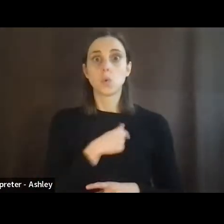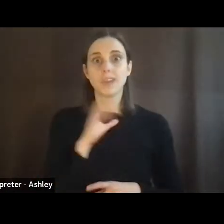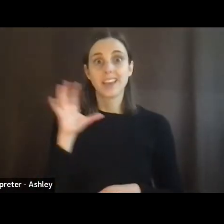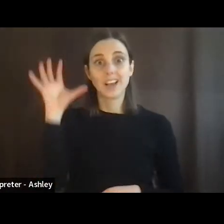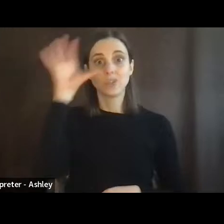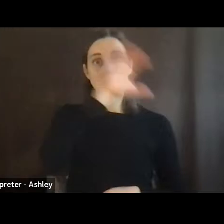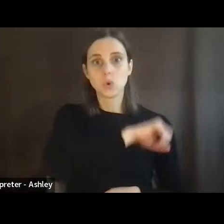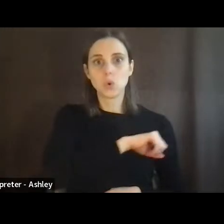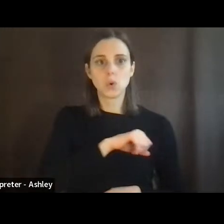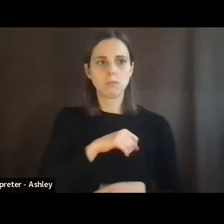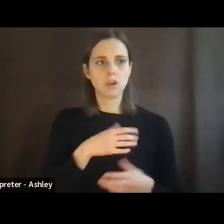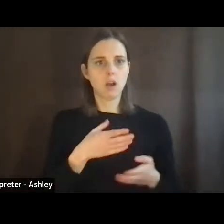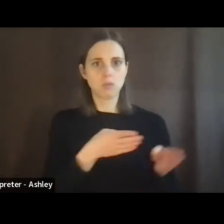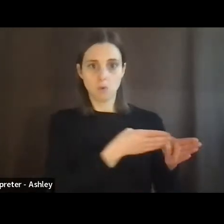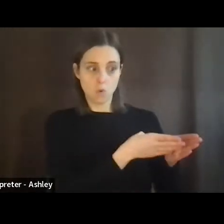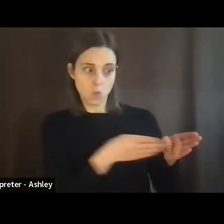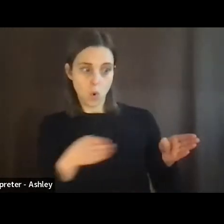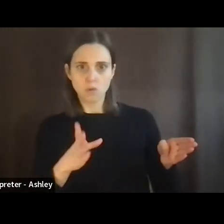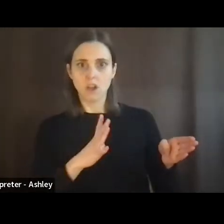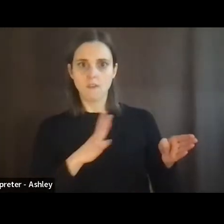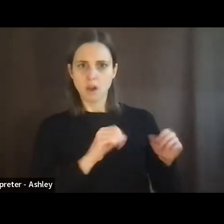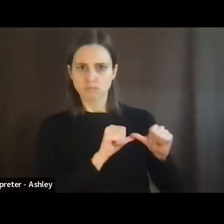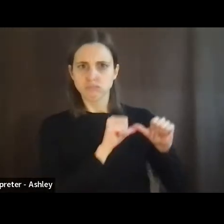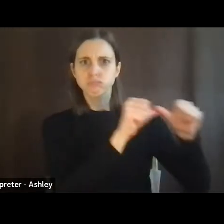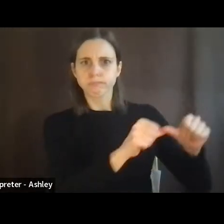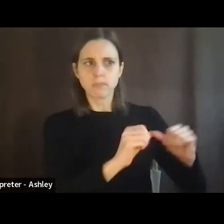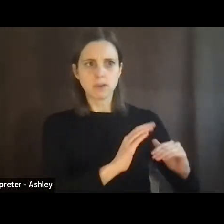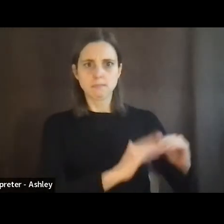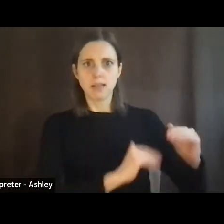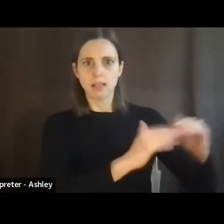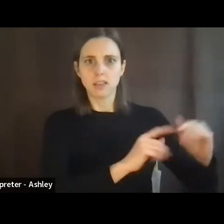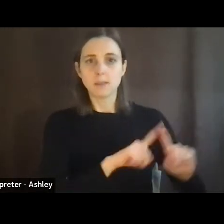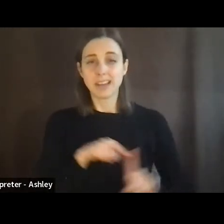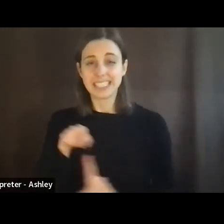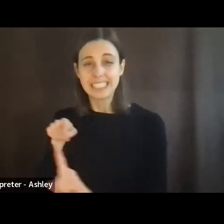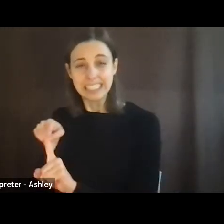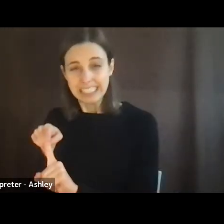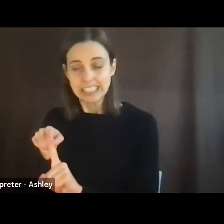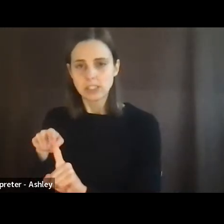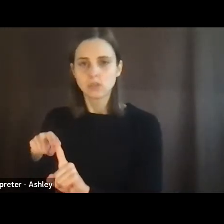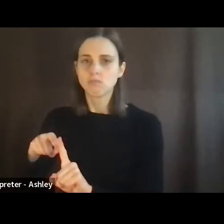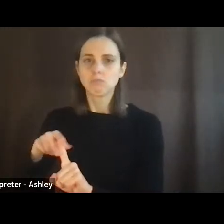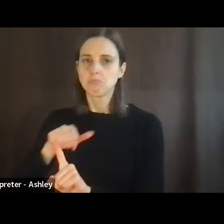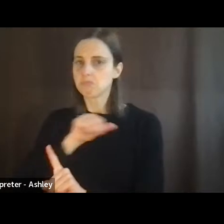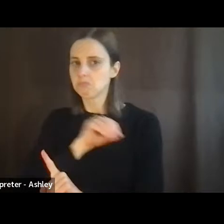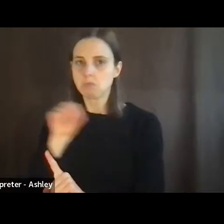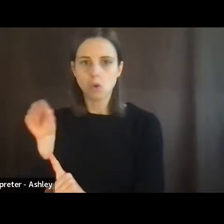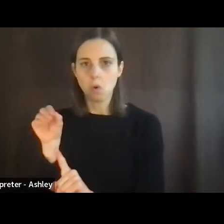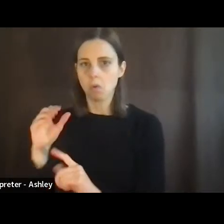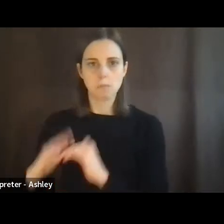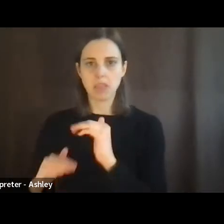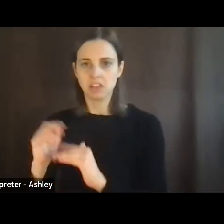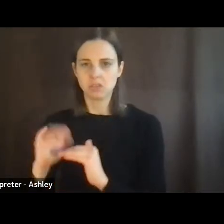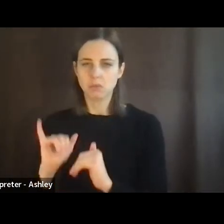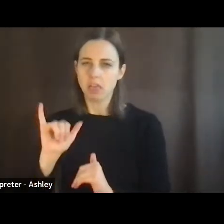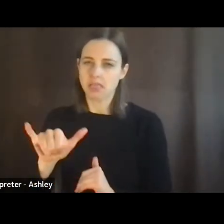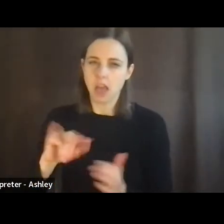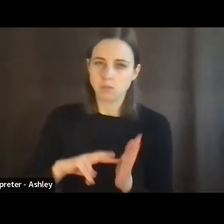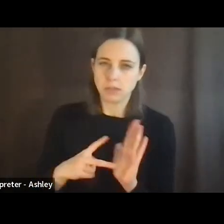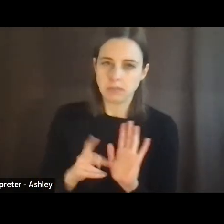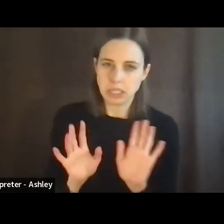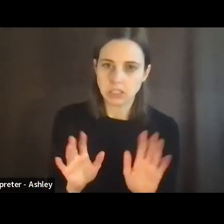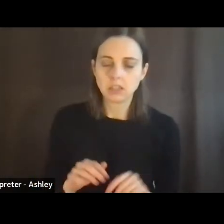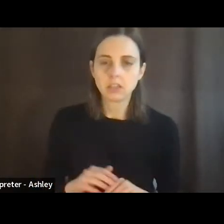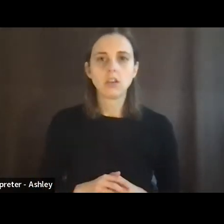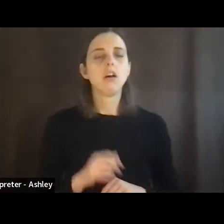but everything else moved forward. Does that make sense? Thank you. It does. Will we be using that same no build